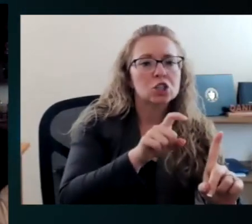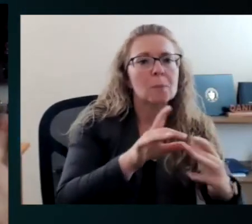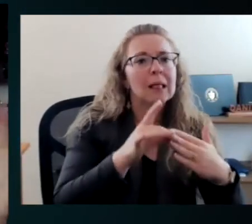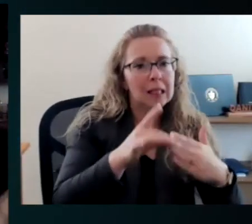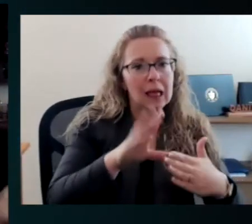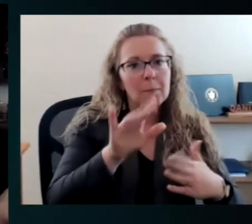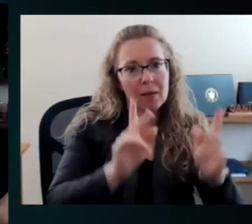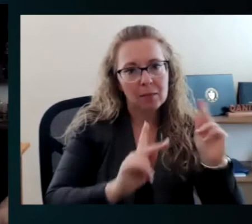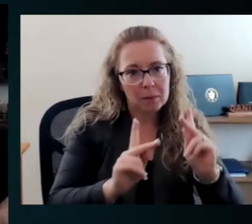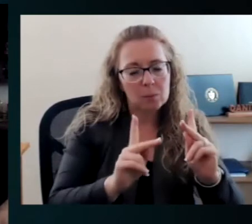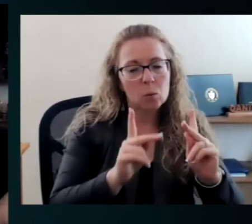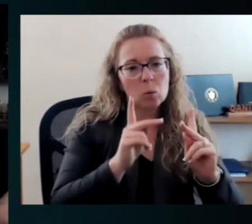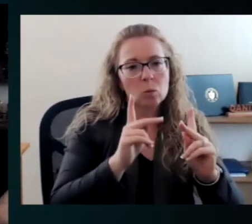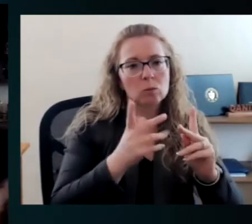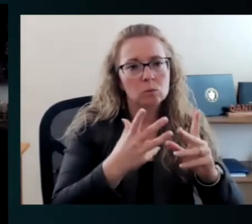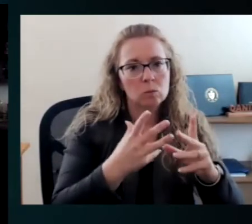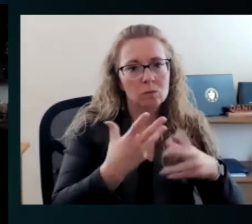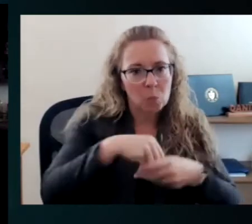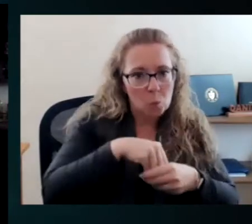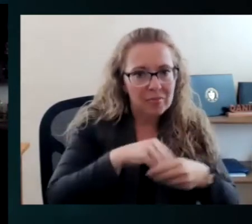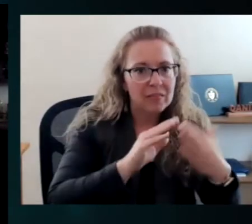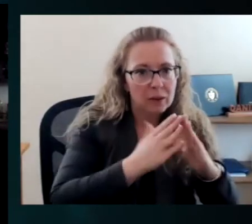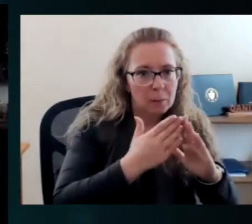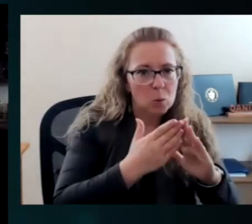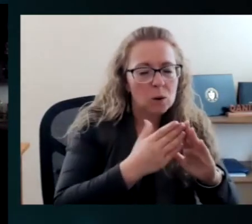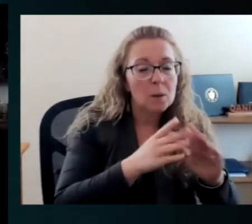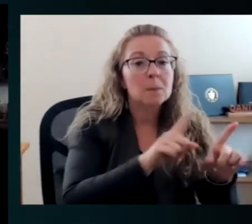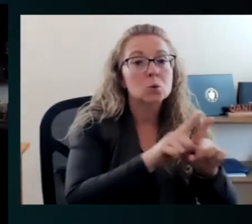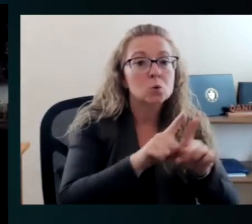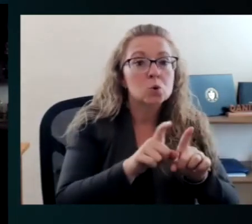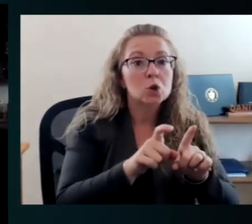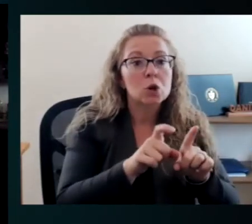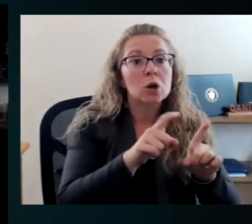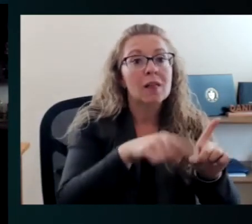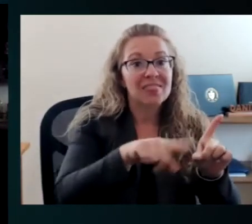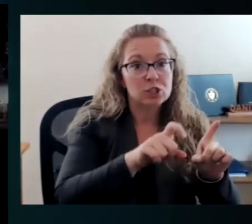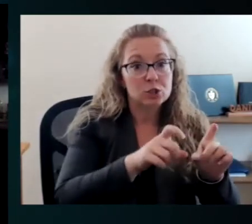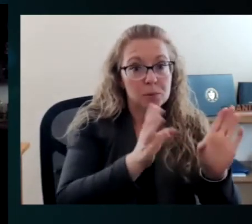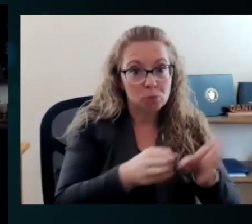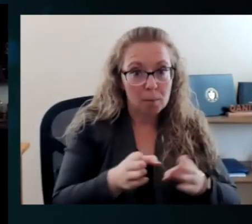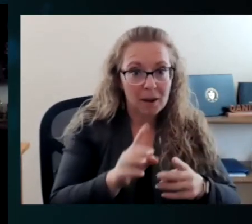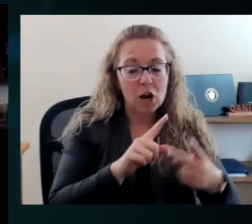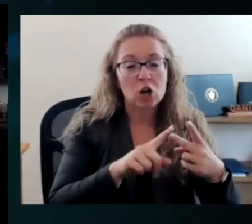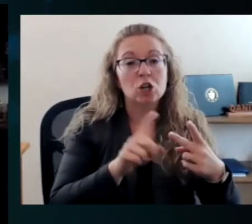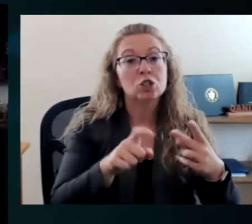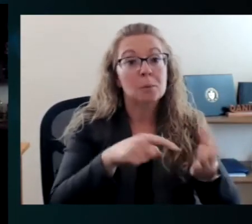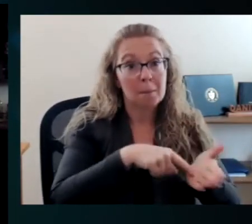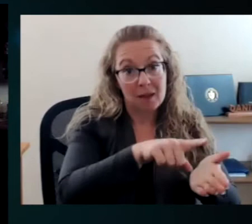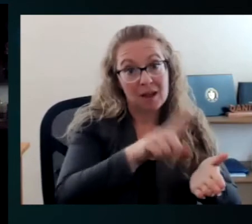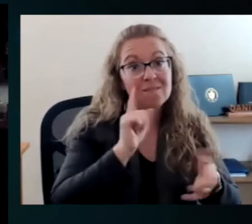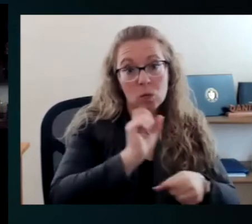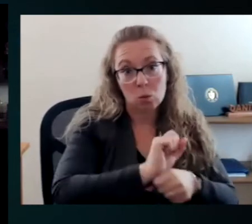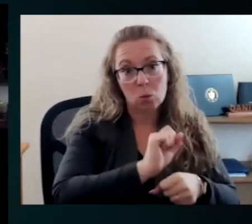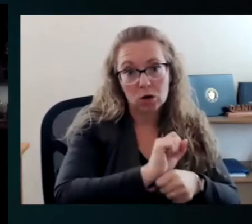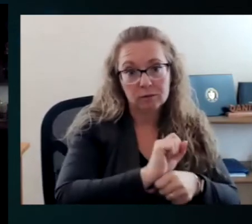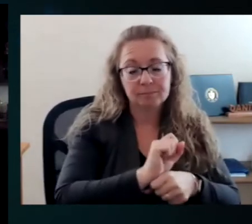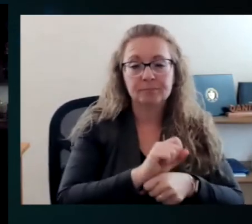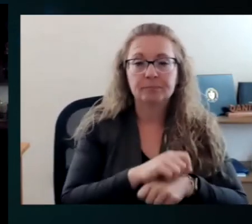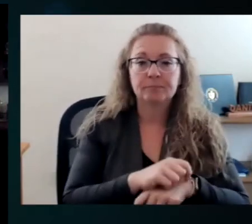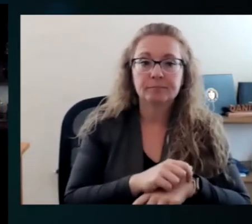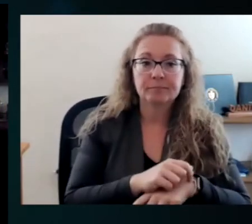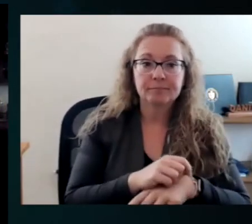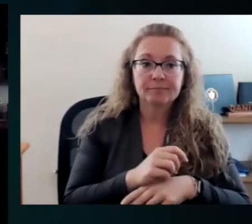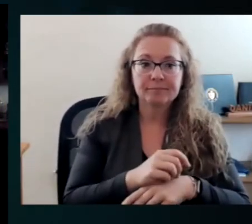communities who are affected, but I also think that they should be prepared to do that and paid to do that. I can say coming in, I